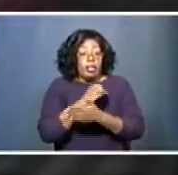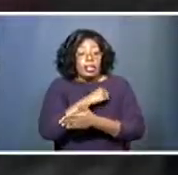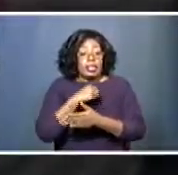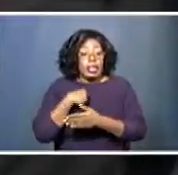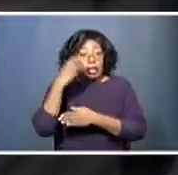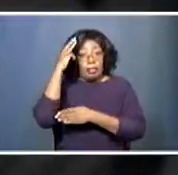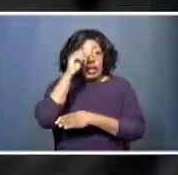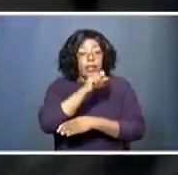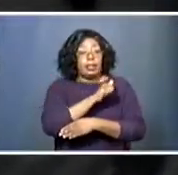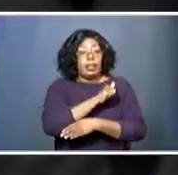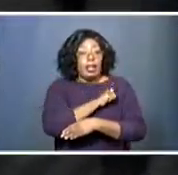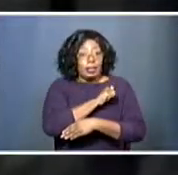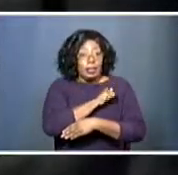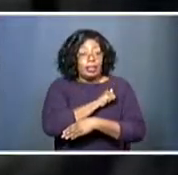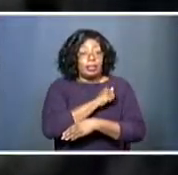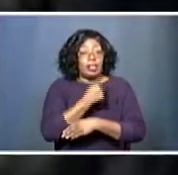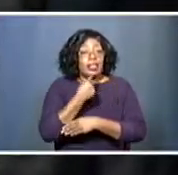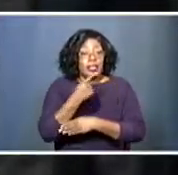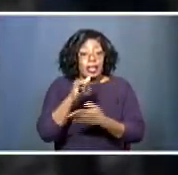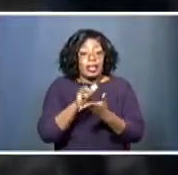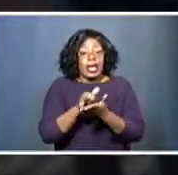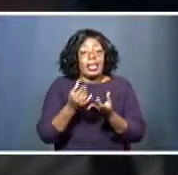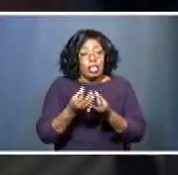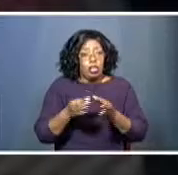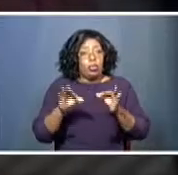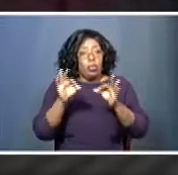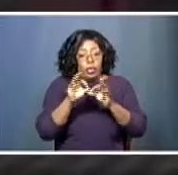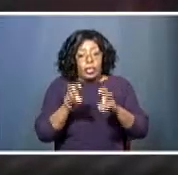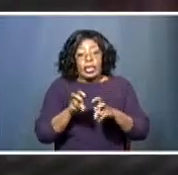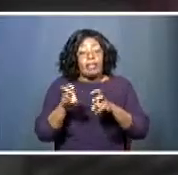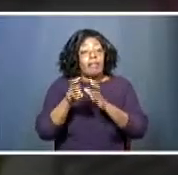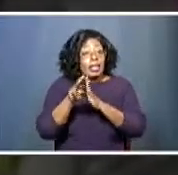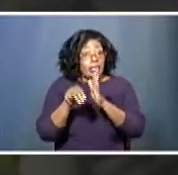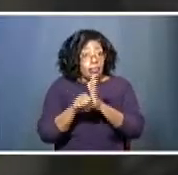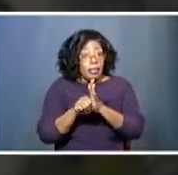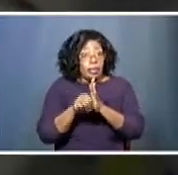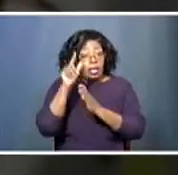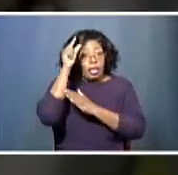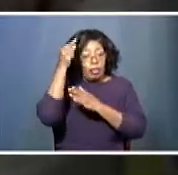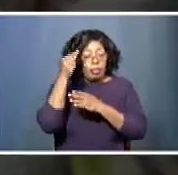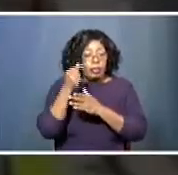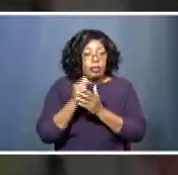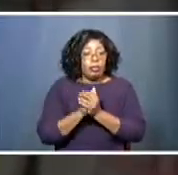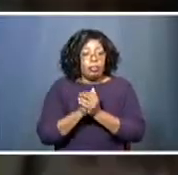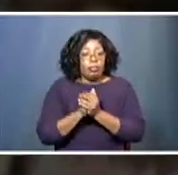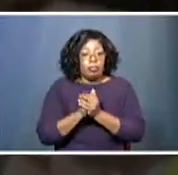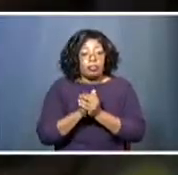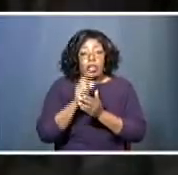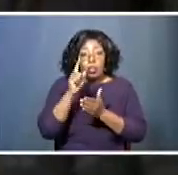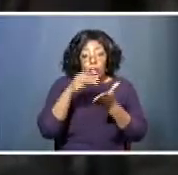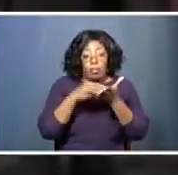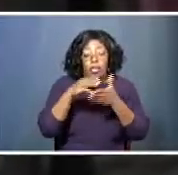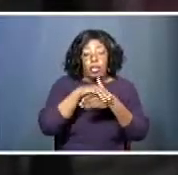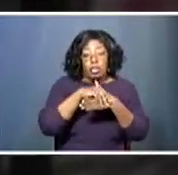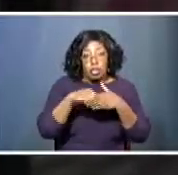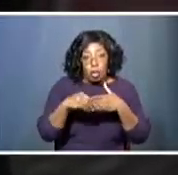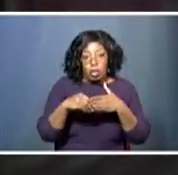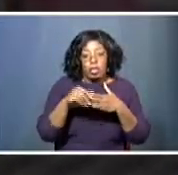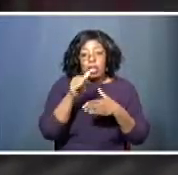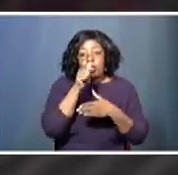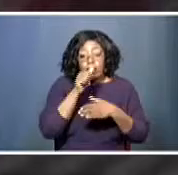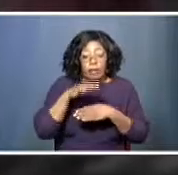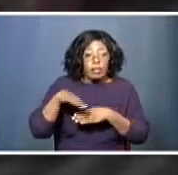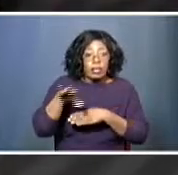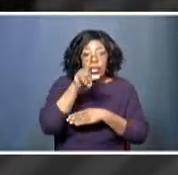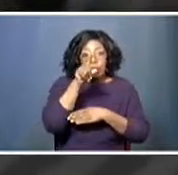Michael Alkitis, contends it was a worthwhile investment. The government invested an estimated $1 million. The private sector